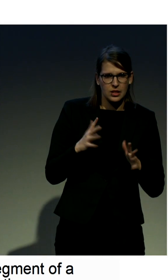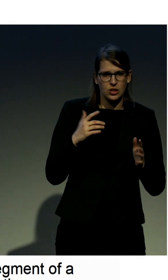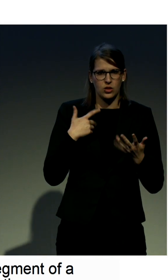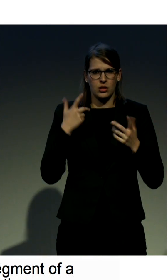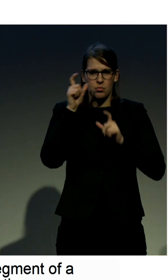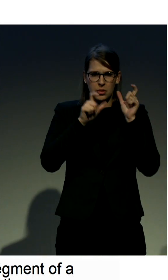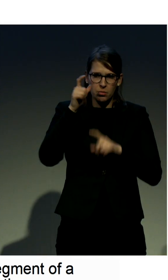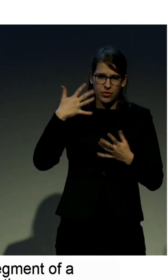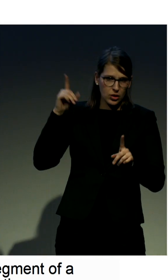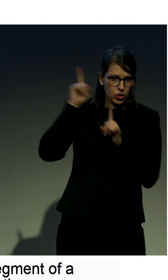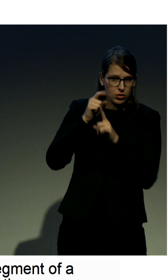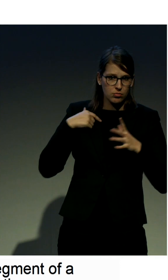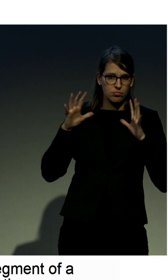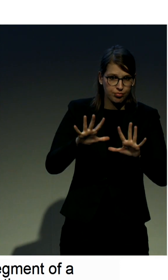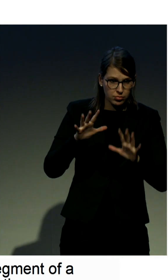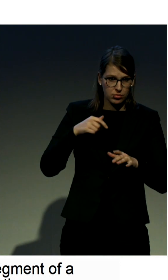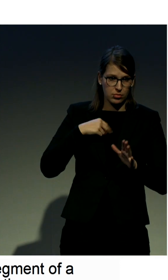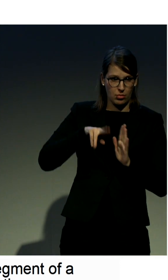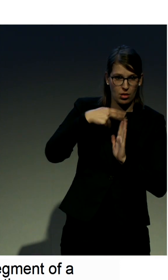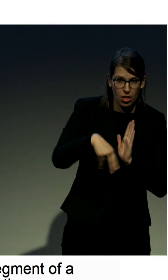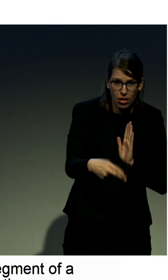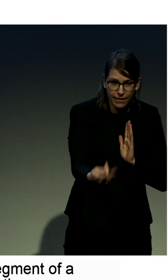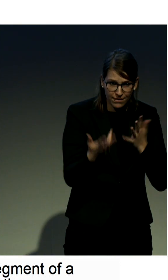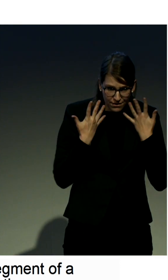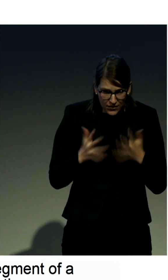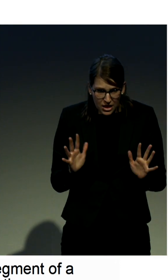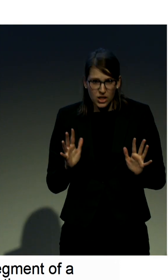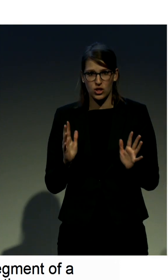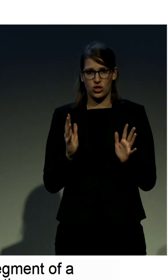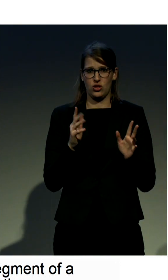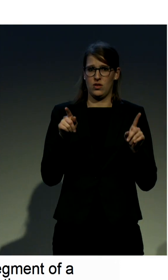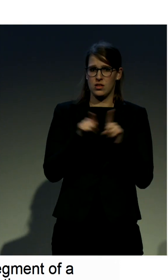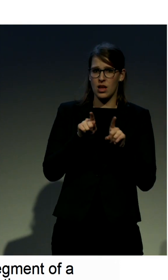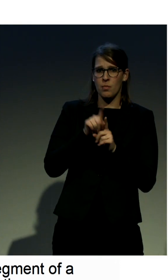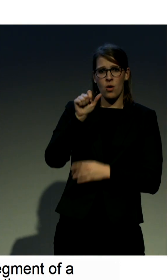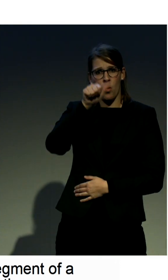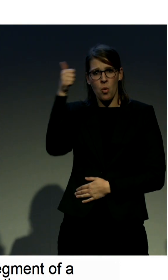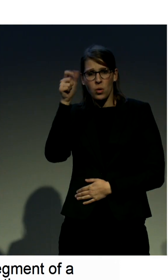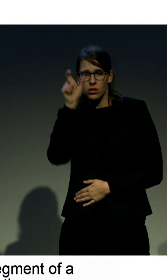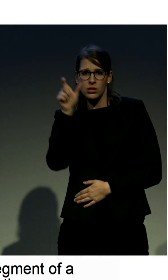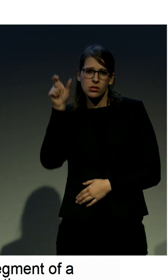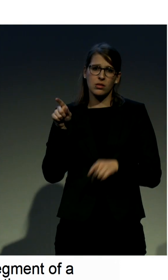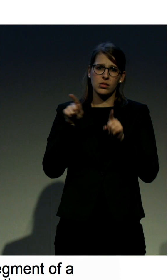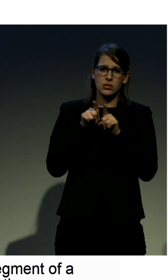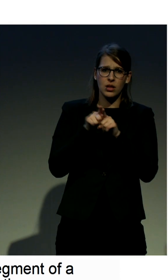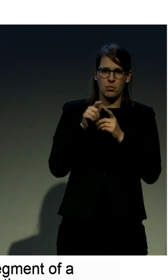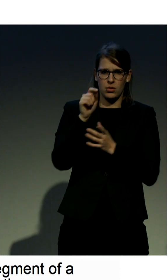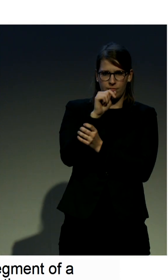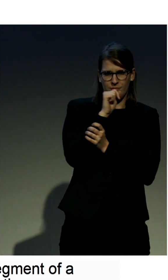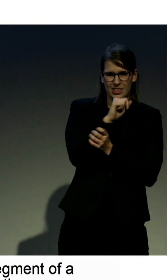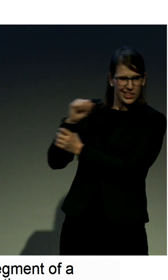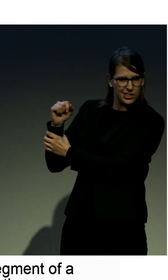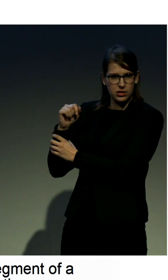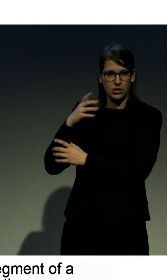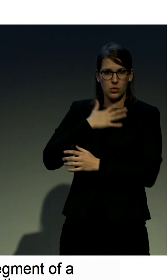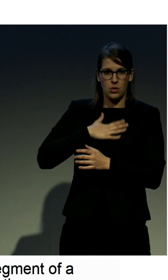landed. He grabbed me, was the time he grabbed me by the arm and he started driving the vehicle. And the vehicle